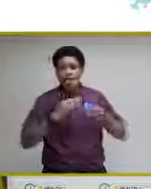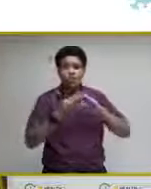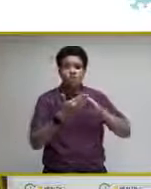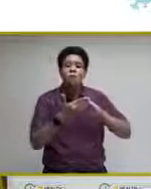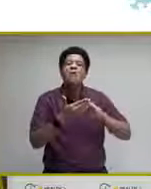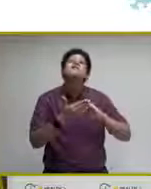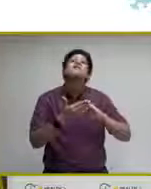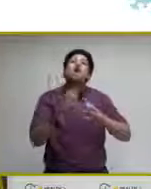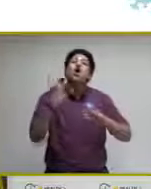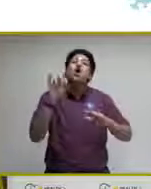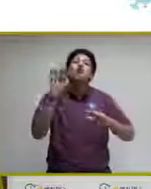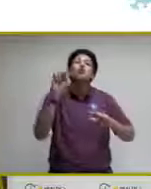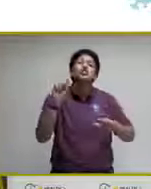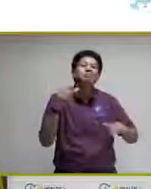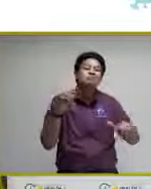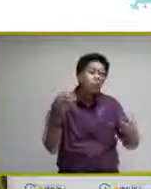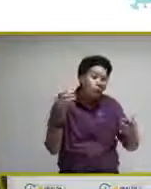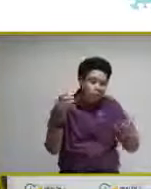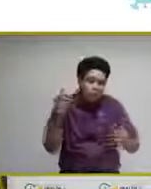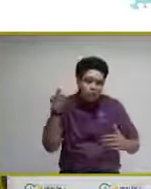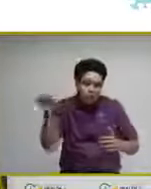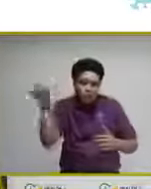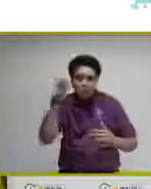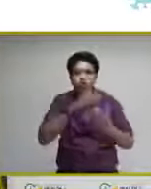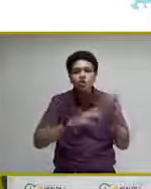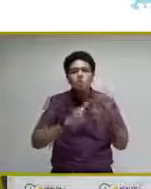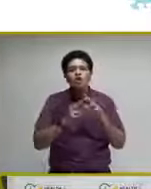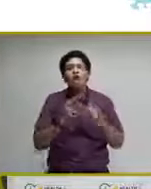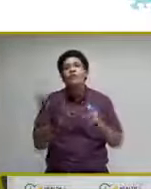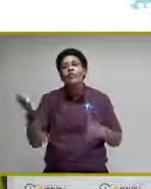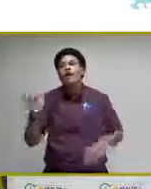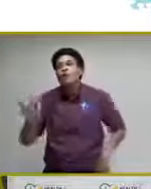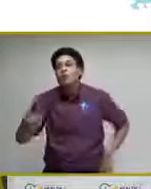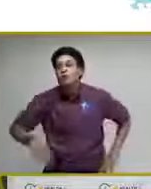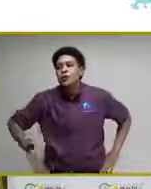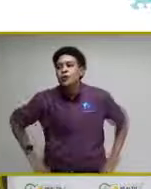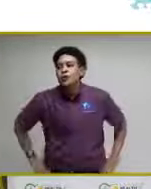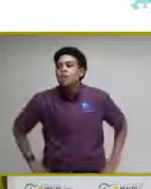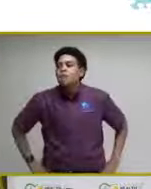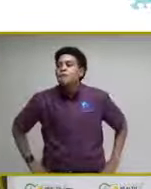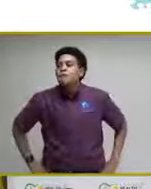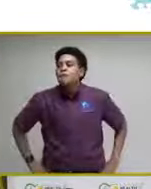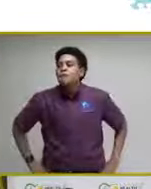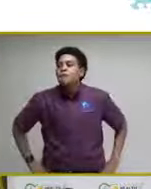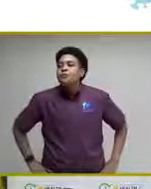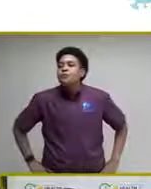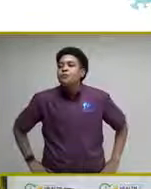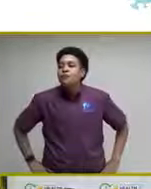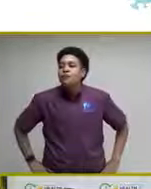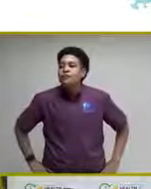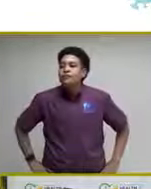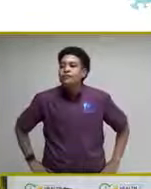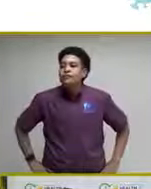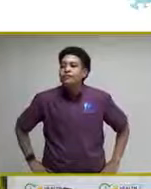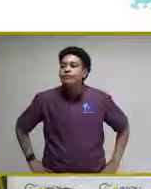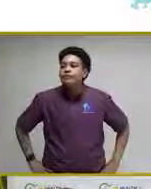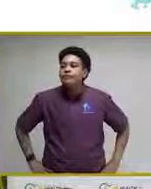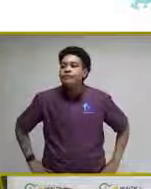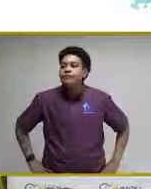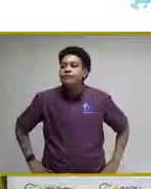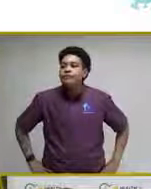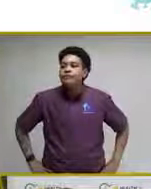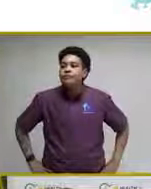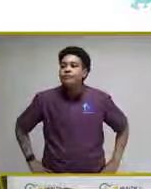Customs. We're still waiting on some numbers there. So based on that, in terms